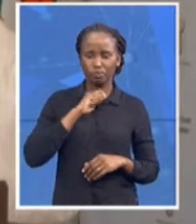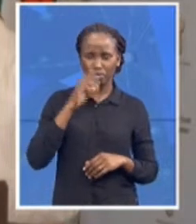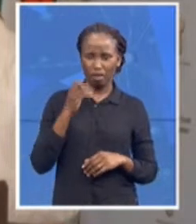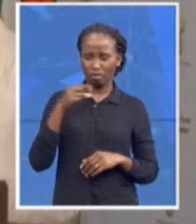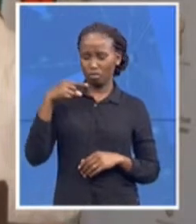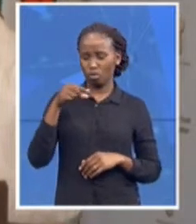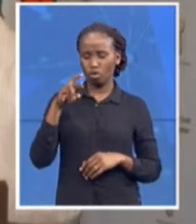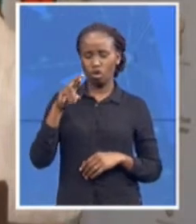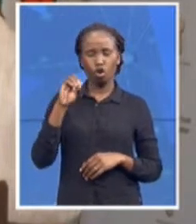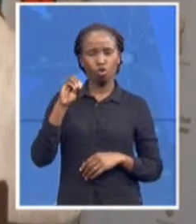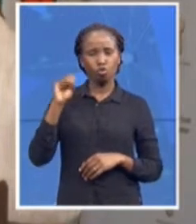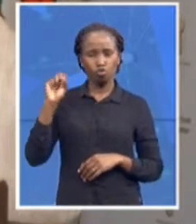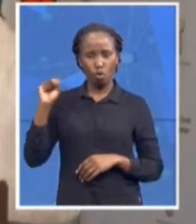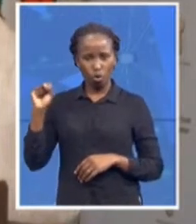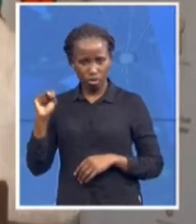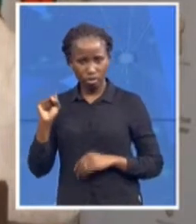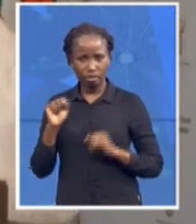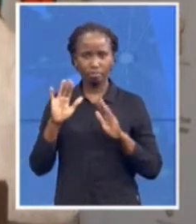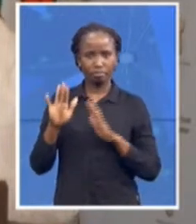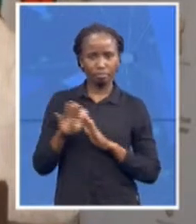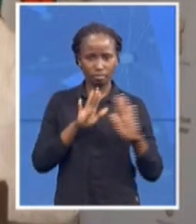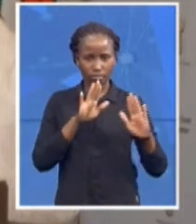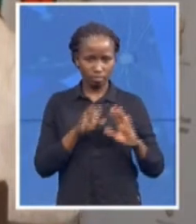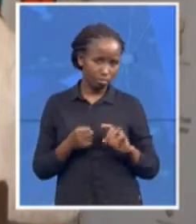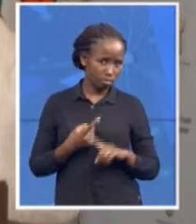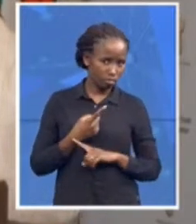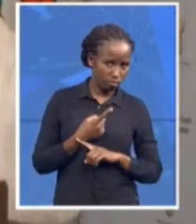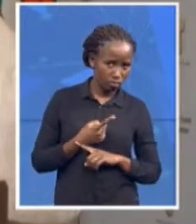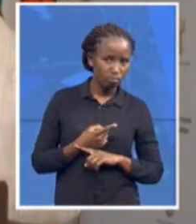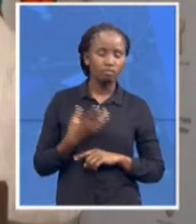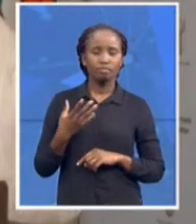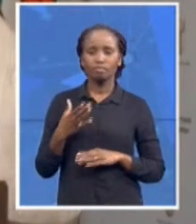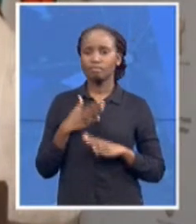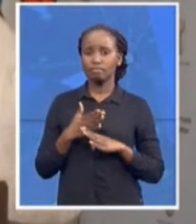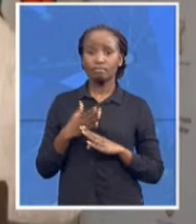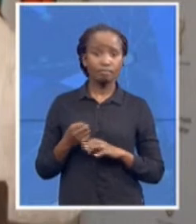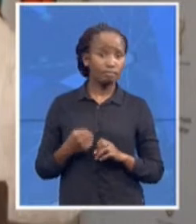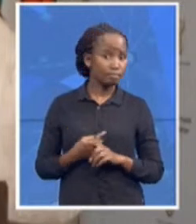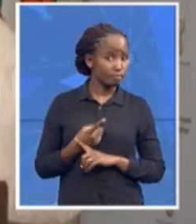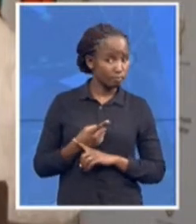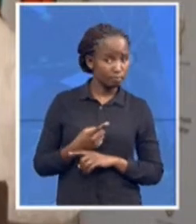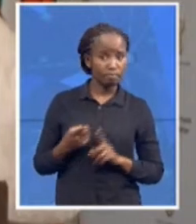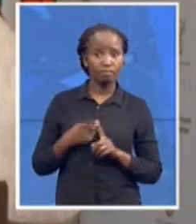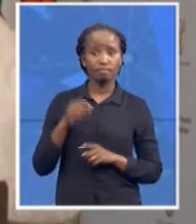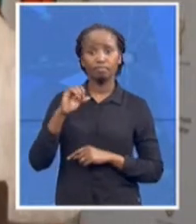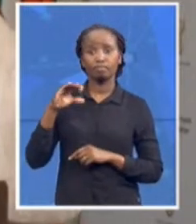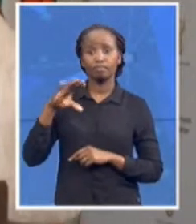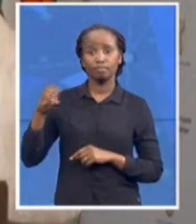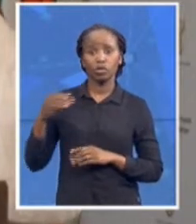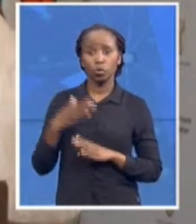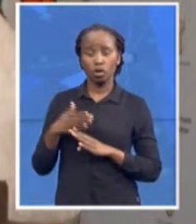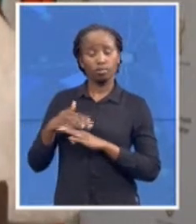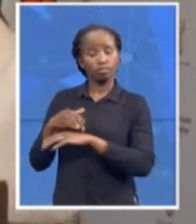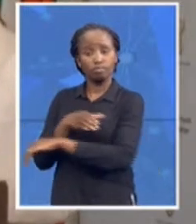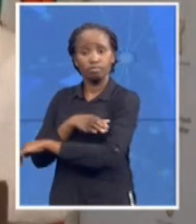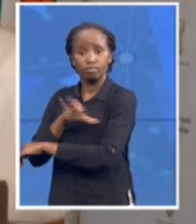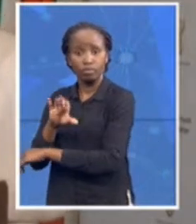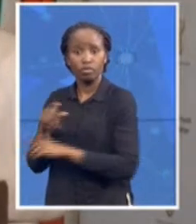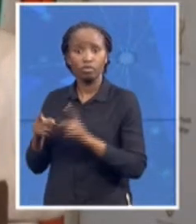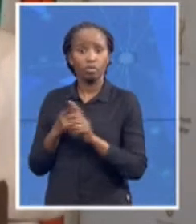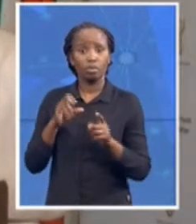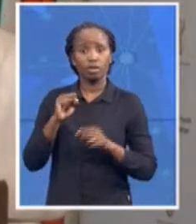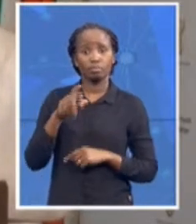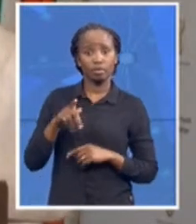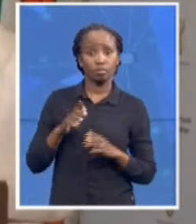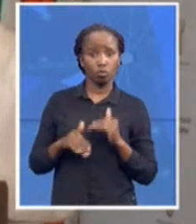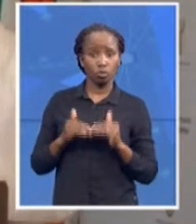of duty in respect of the CEO tasked with the management of the PESP process. To determine if there has been